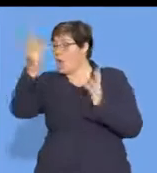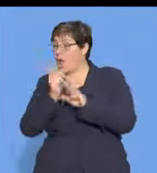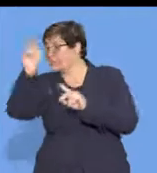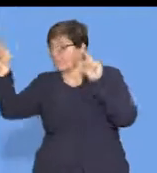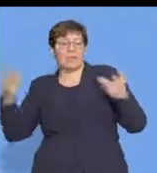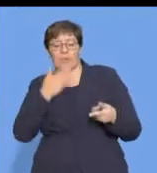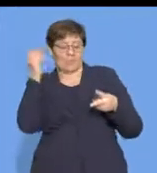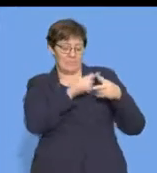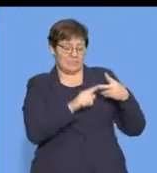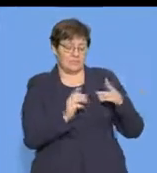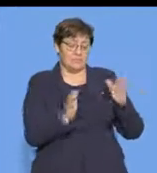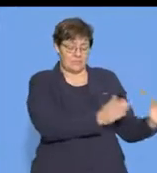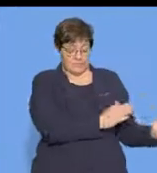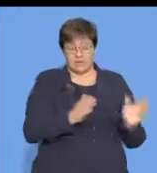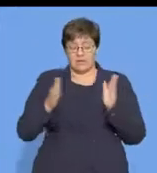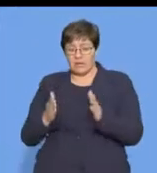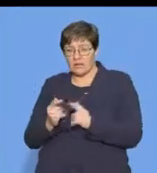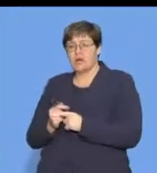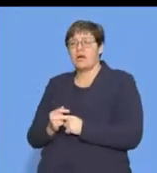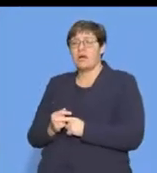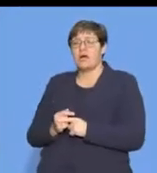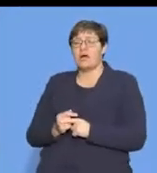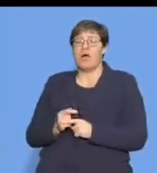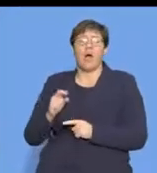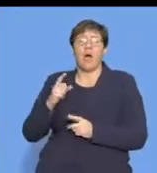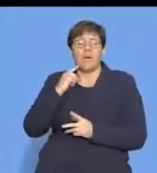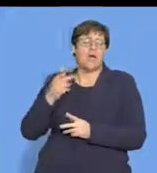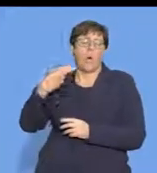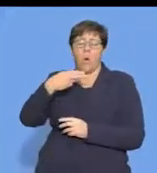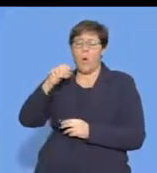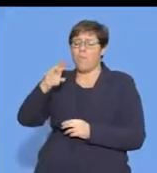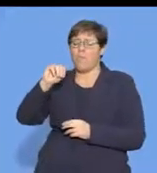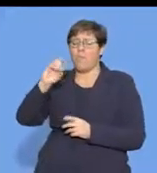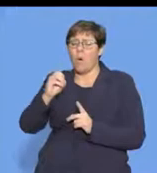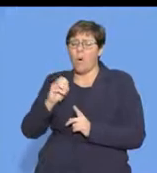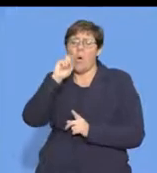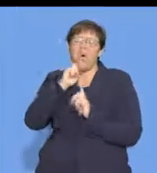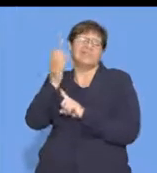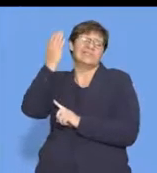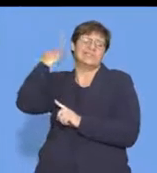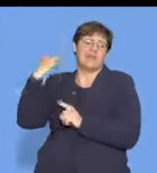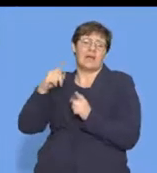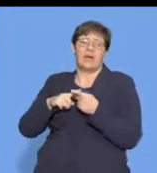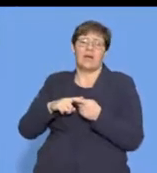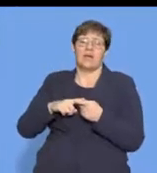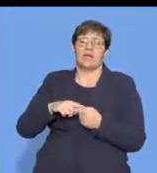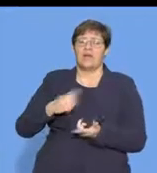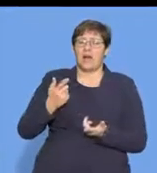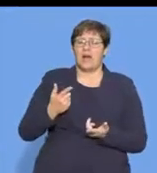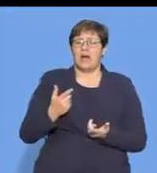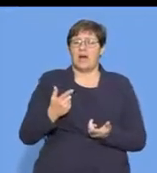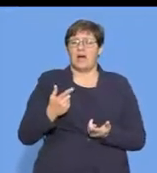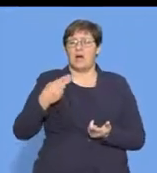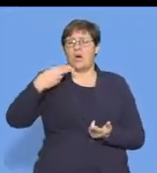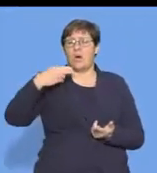Then the oldest fossils of Homo, so those of Homo habilis and other bipedal organisms, were also found